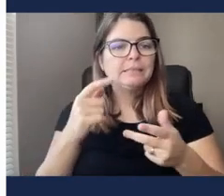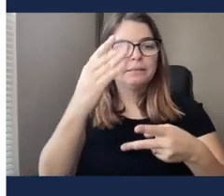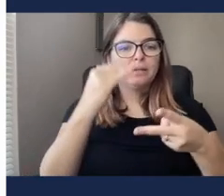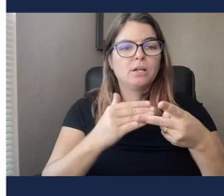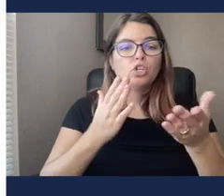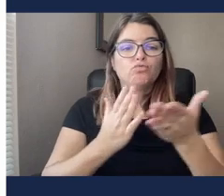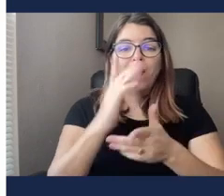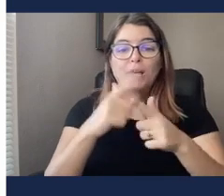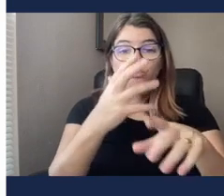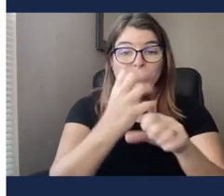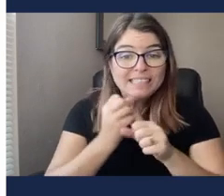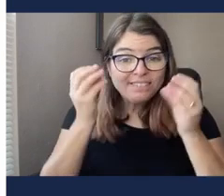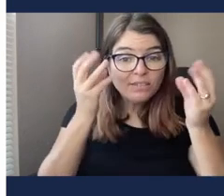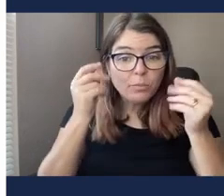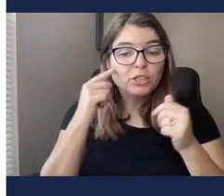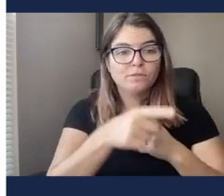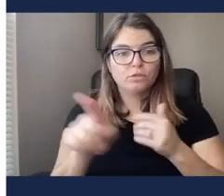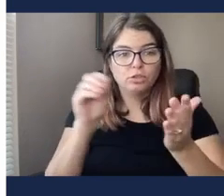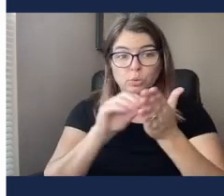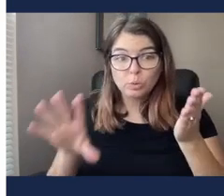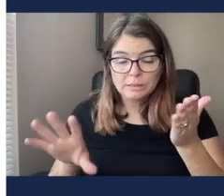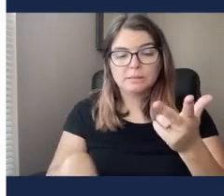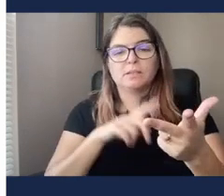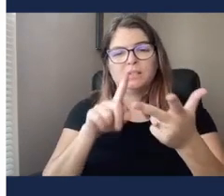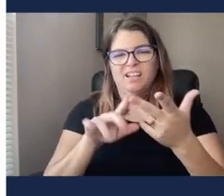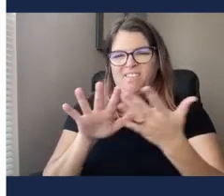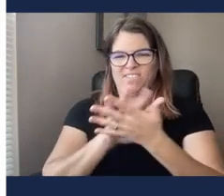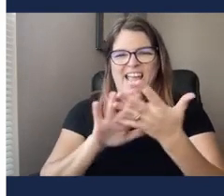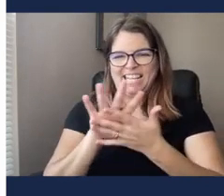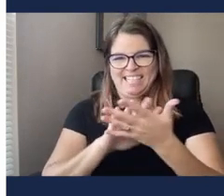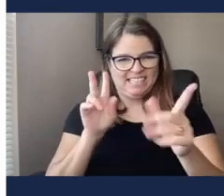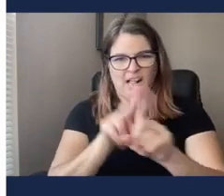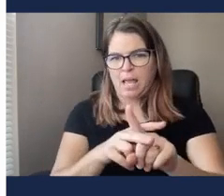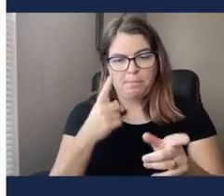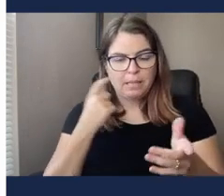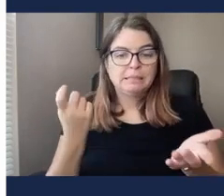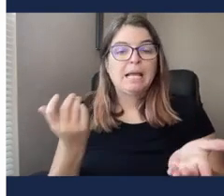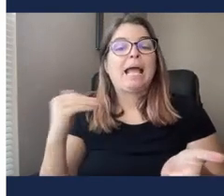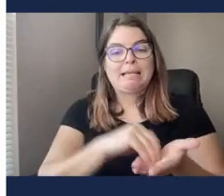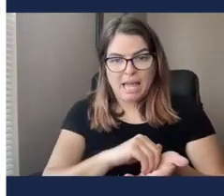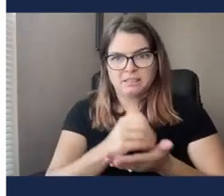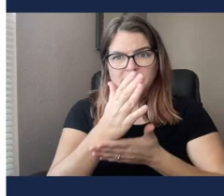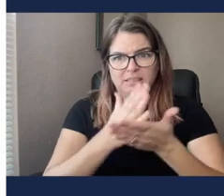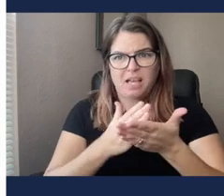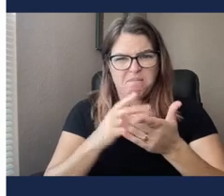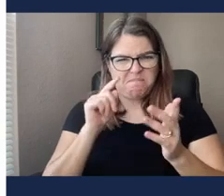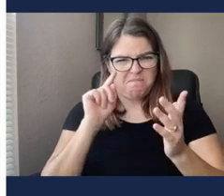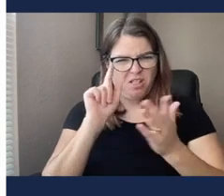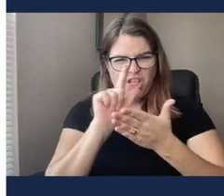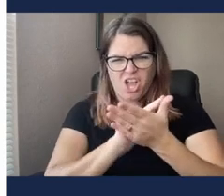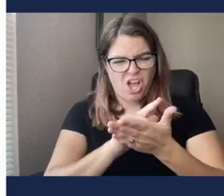information claim on behalf of students. We brought a vagueness claim because, as we said, some parts of this law are